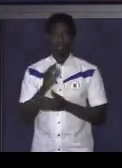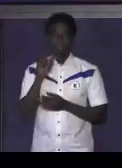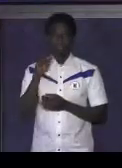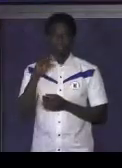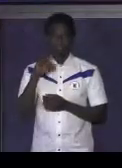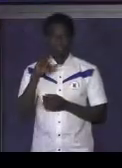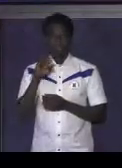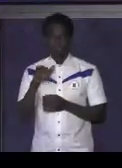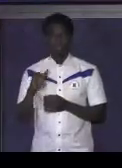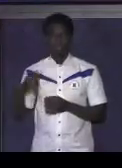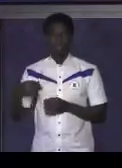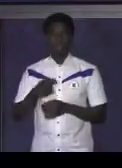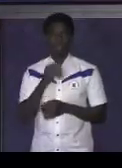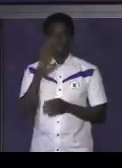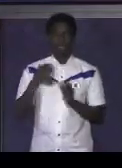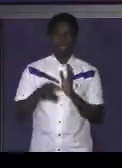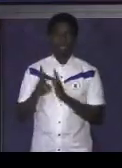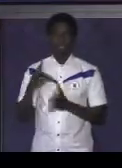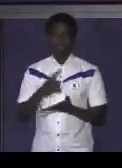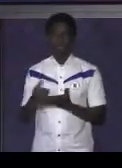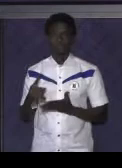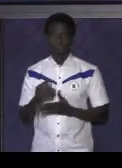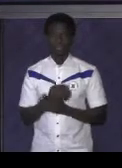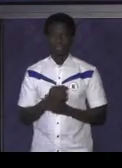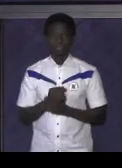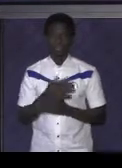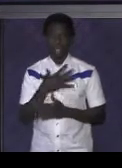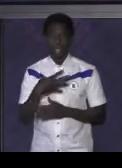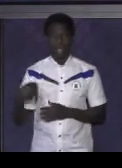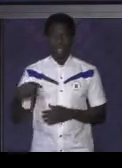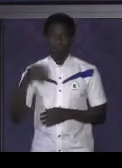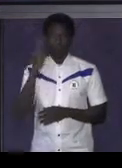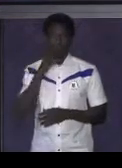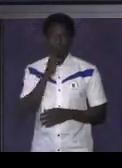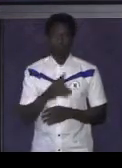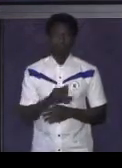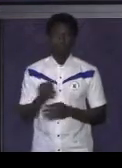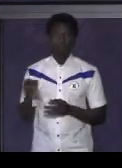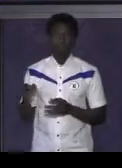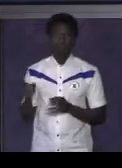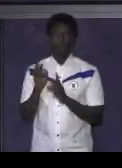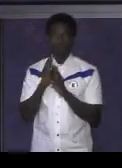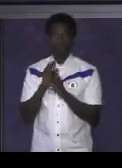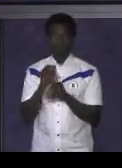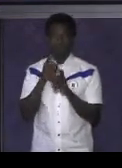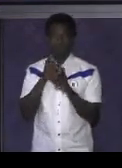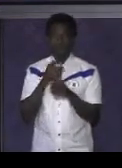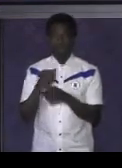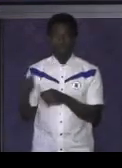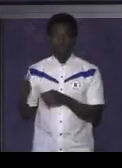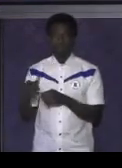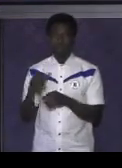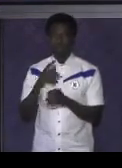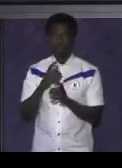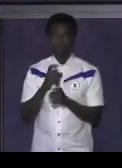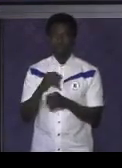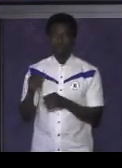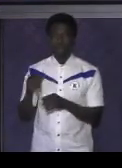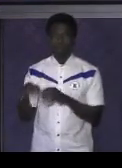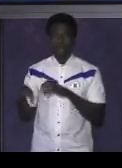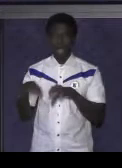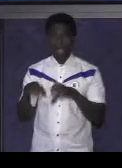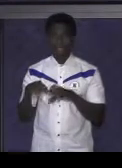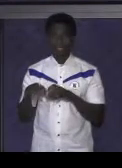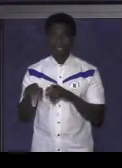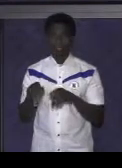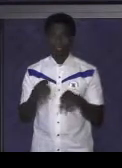Fortunately, we are in the revision week and we will be rewarding active participants as well. I am